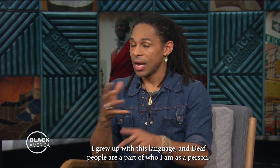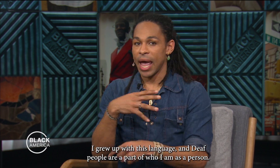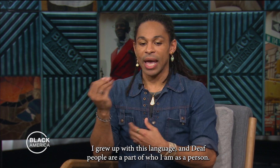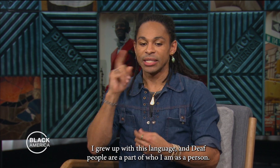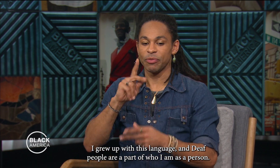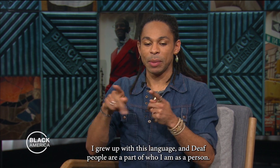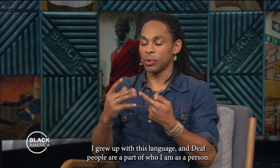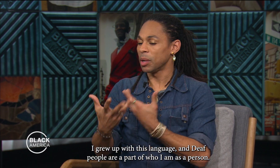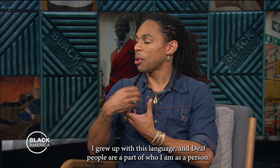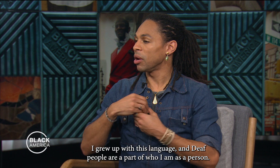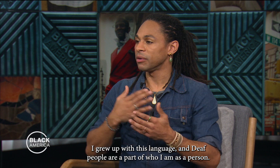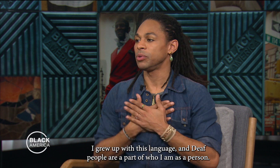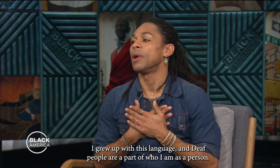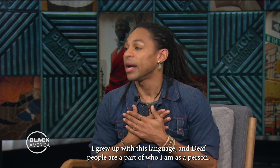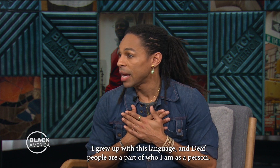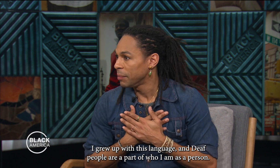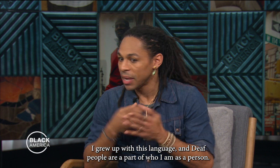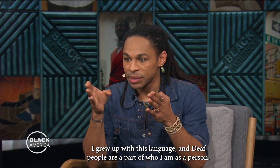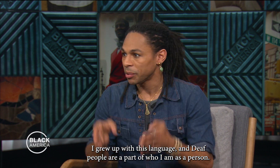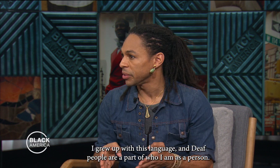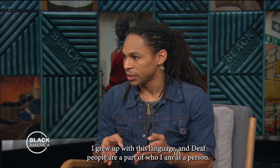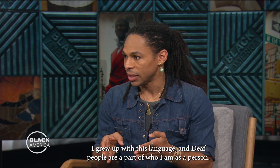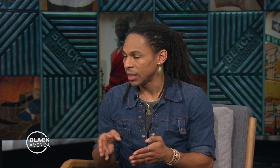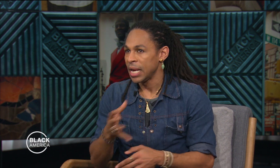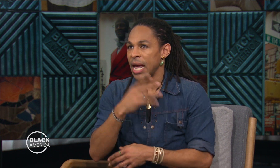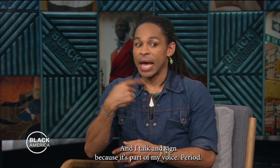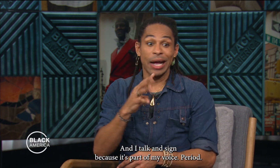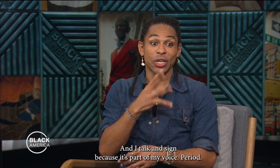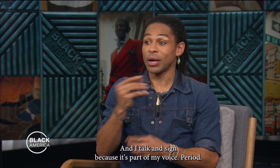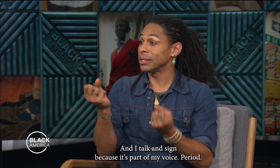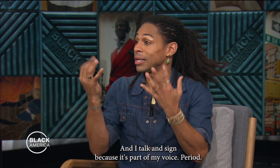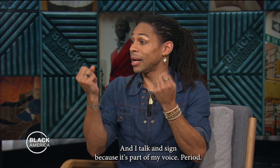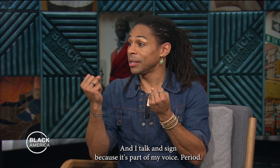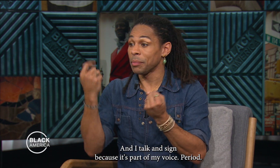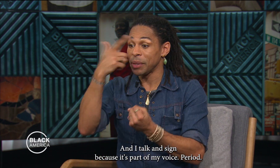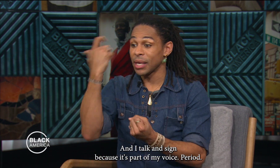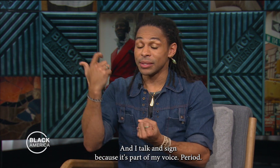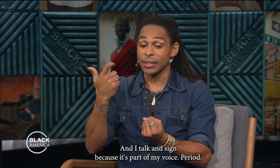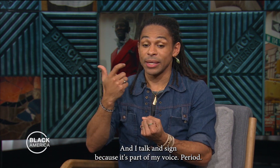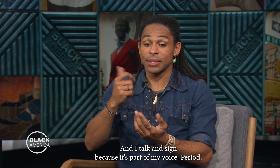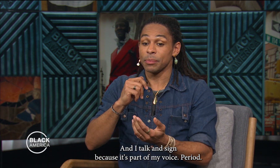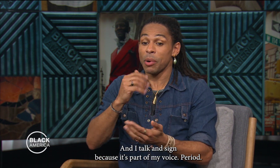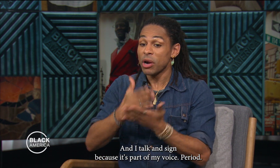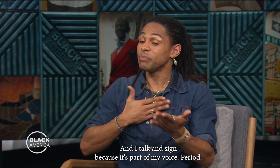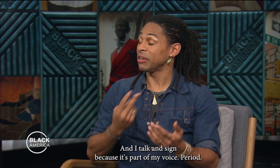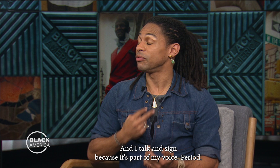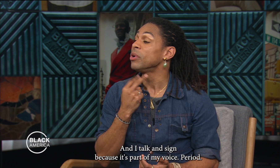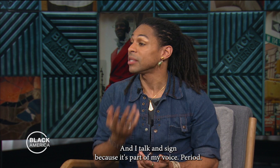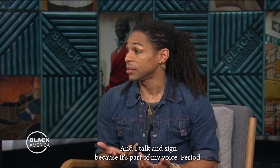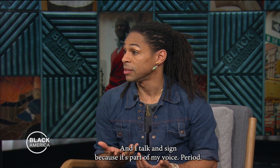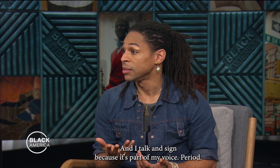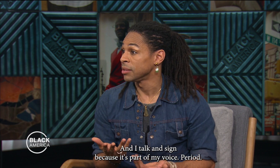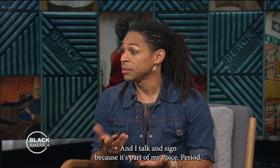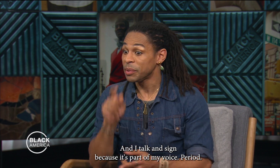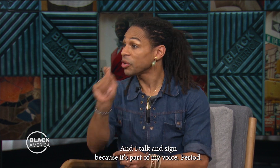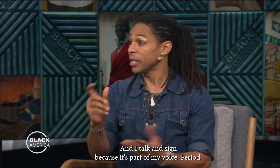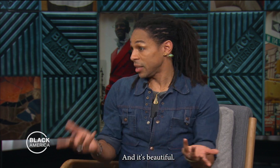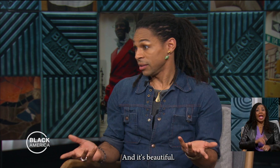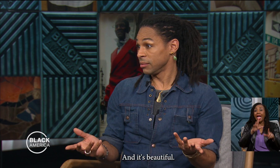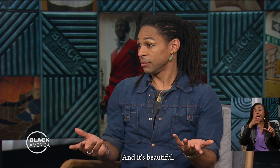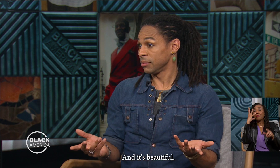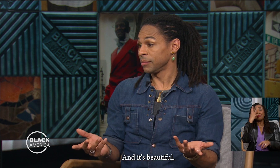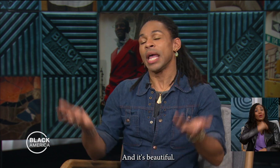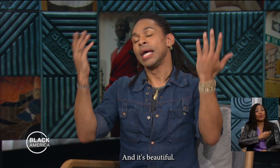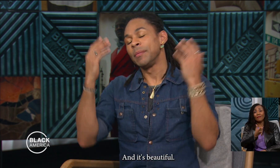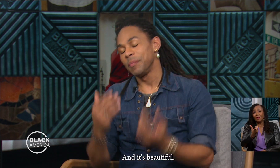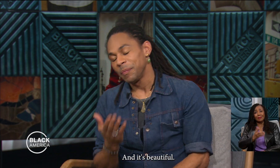language and deaf people are a part of who I am as a person. And I talk and sign because it's part of my voice, period. And